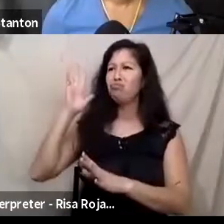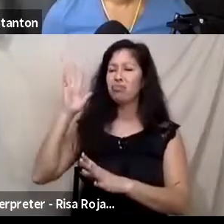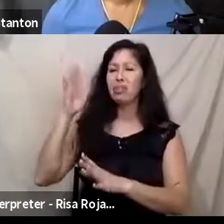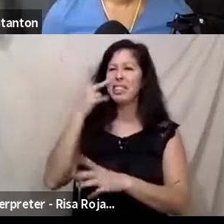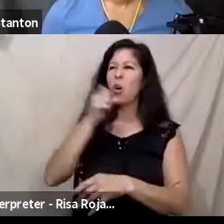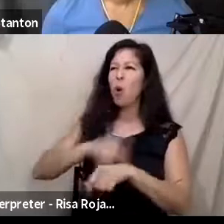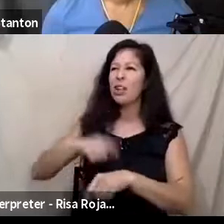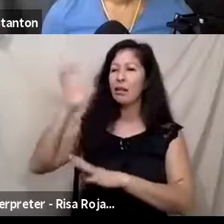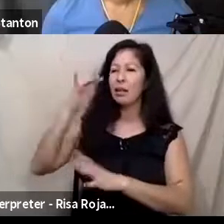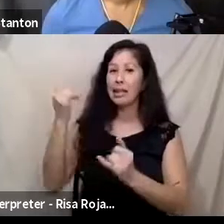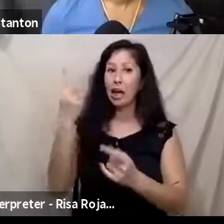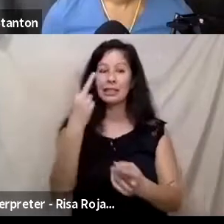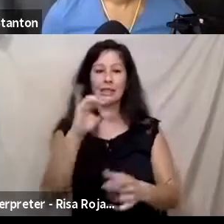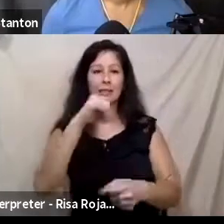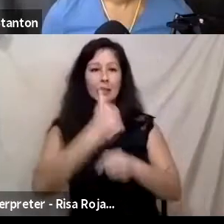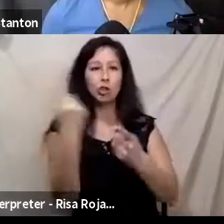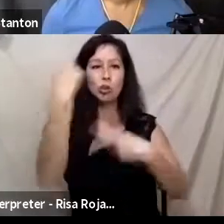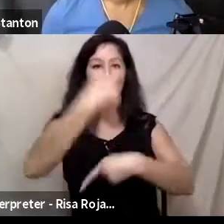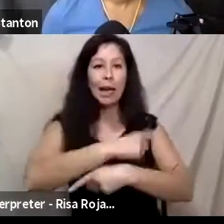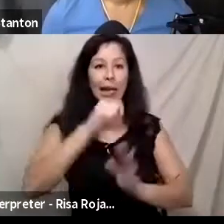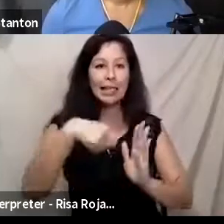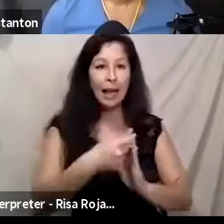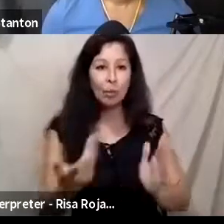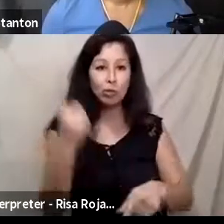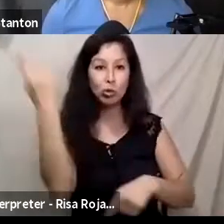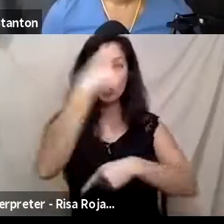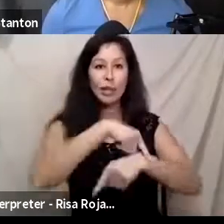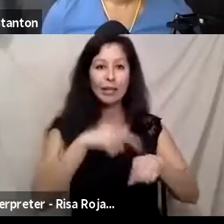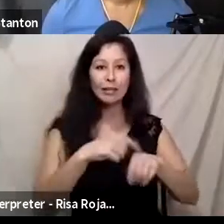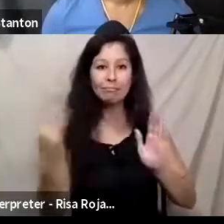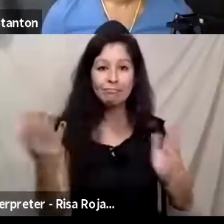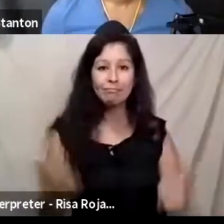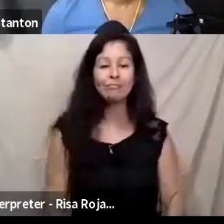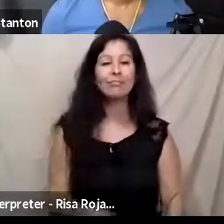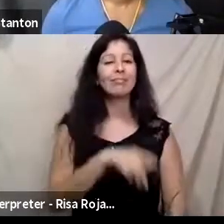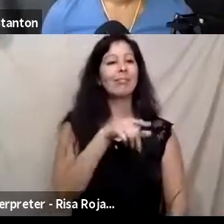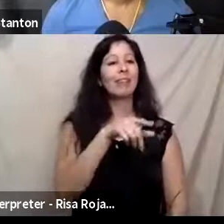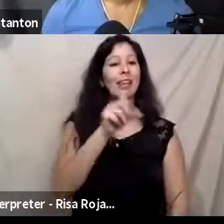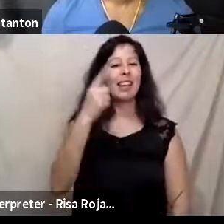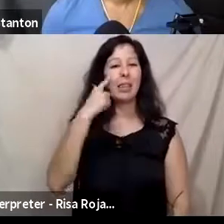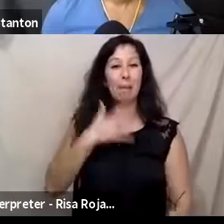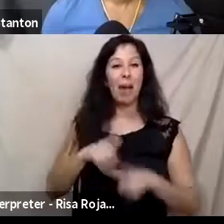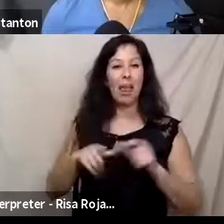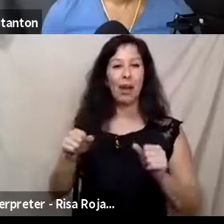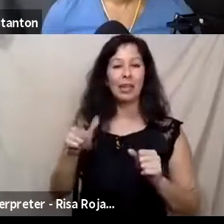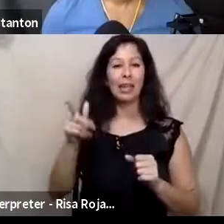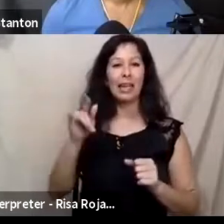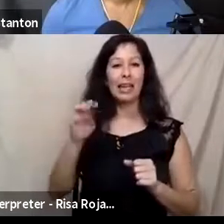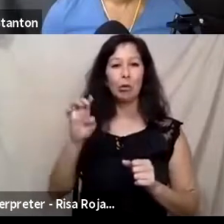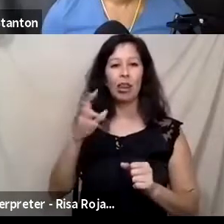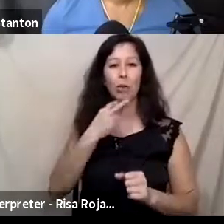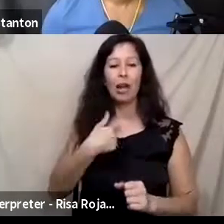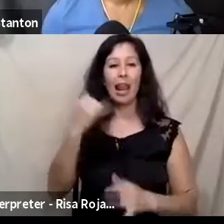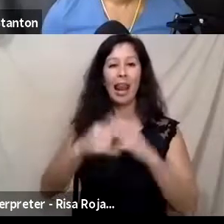We actually see them today. Yeah. You know, I think there's, in my language, I was, last time I